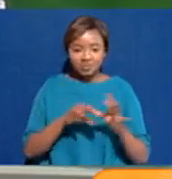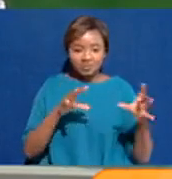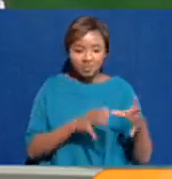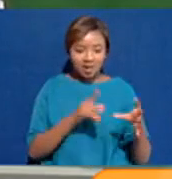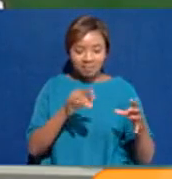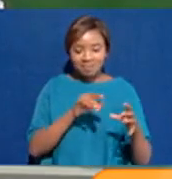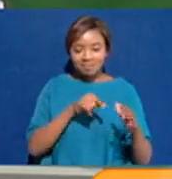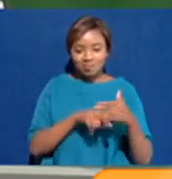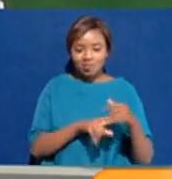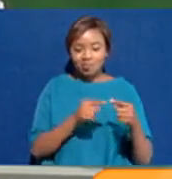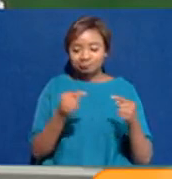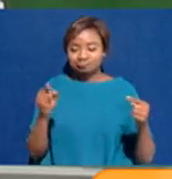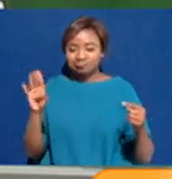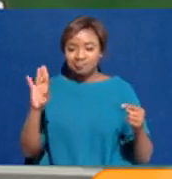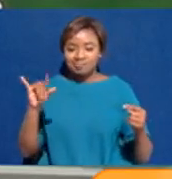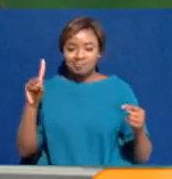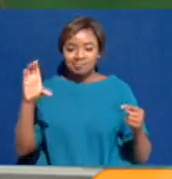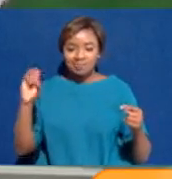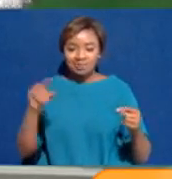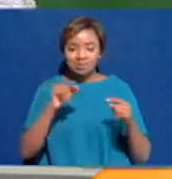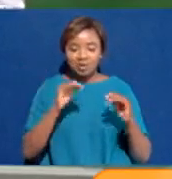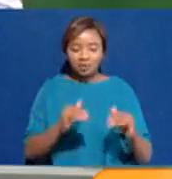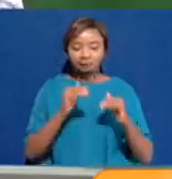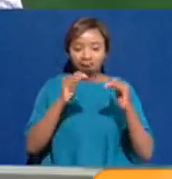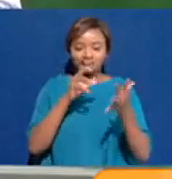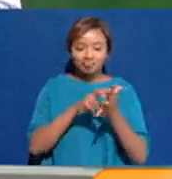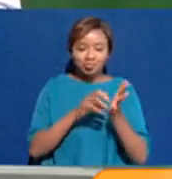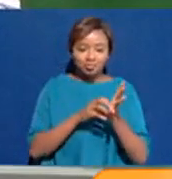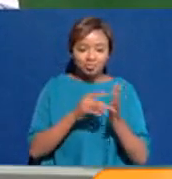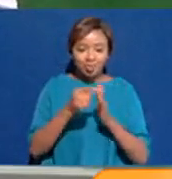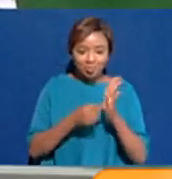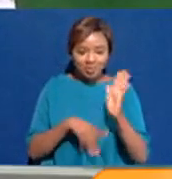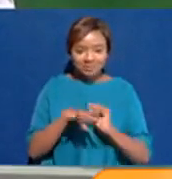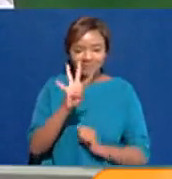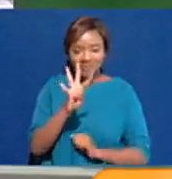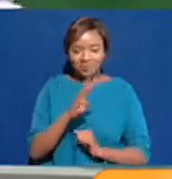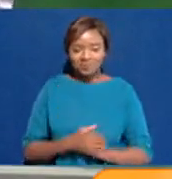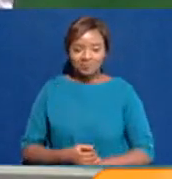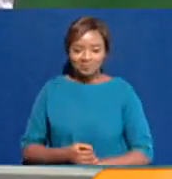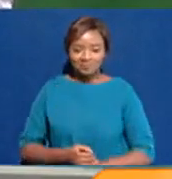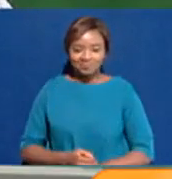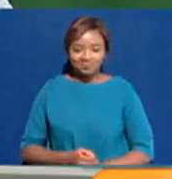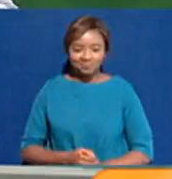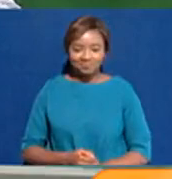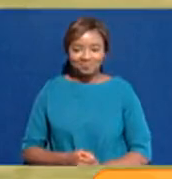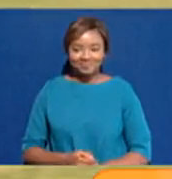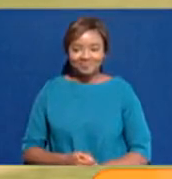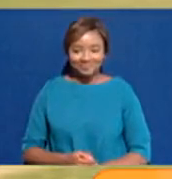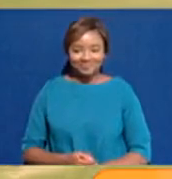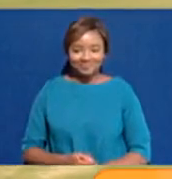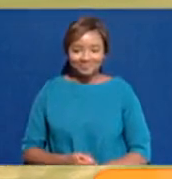in a row against Bidco United to move to within 4 points of league leaders Nzoia Sugar.